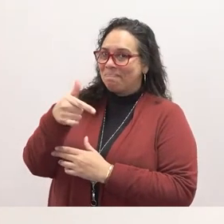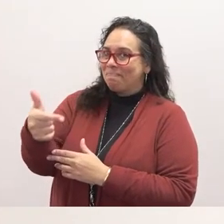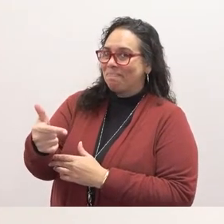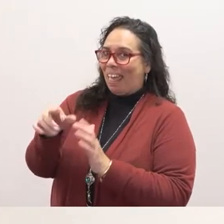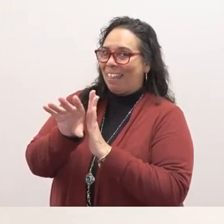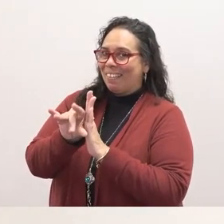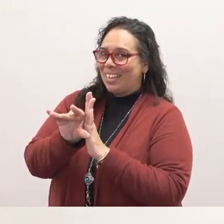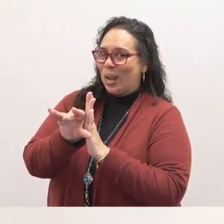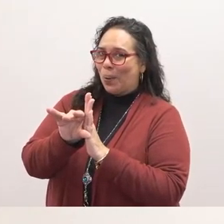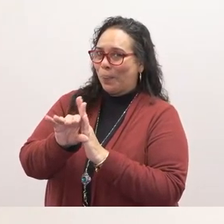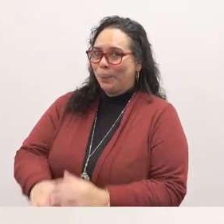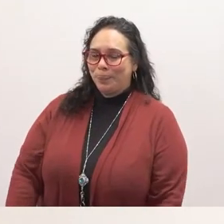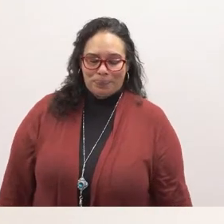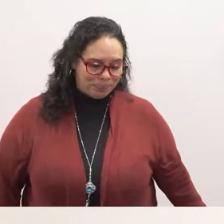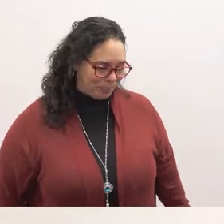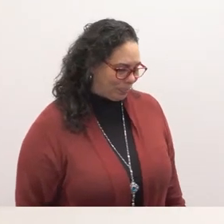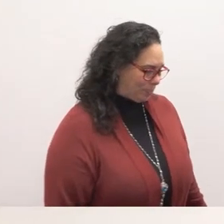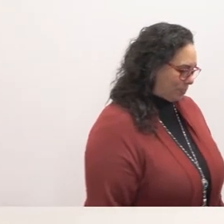video.